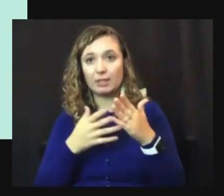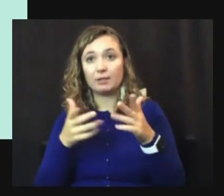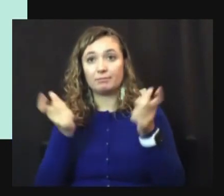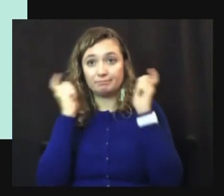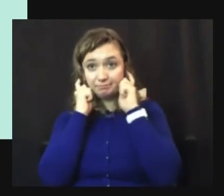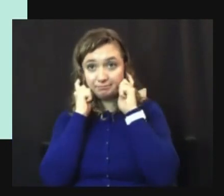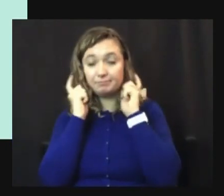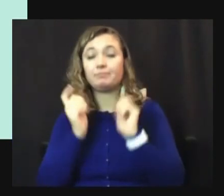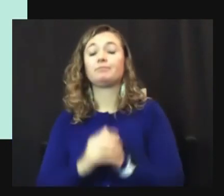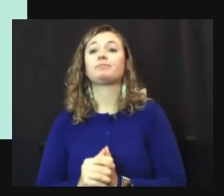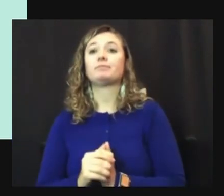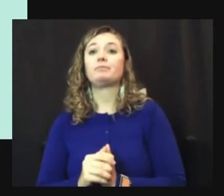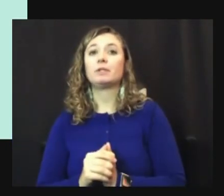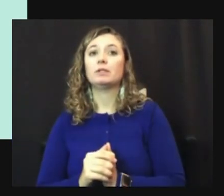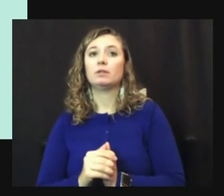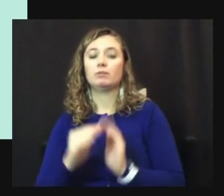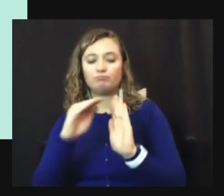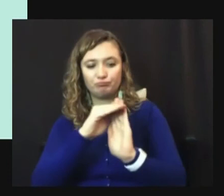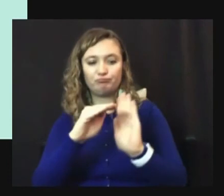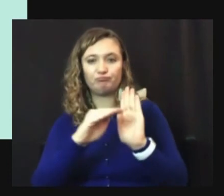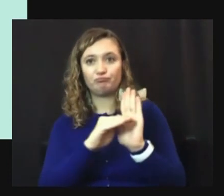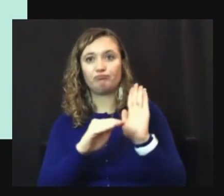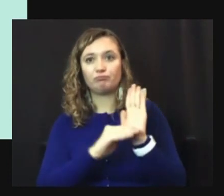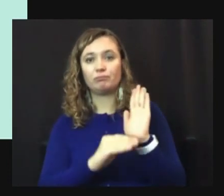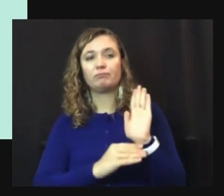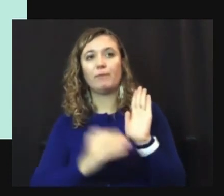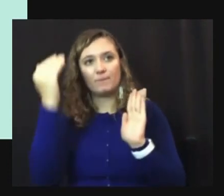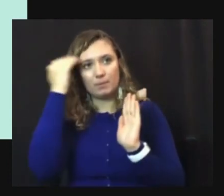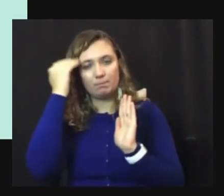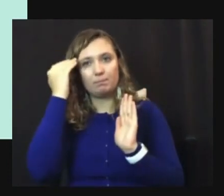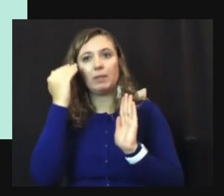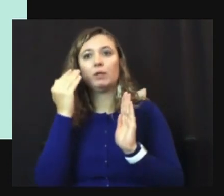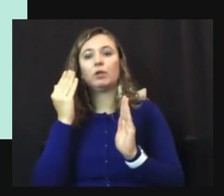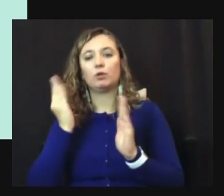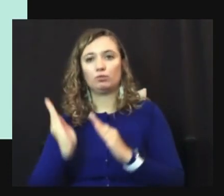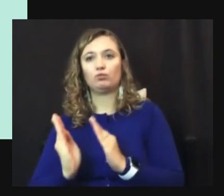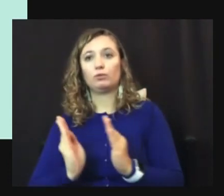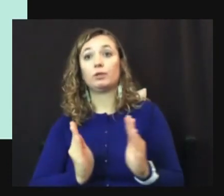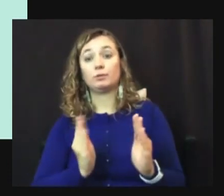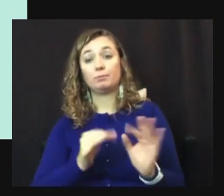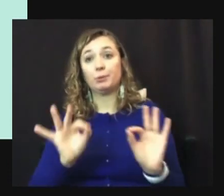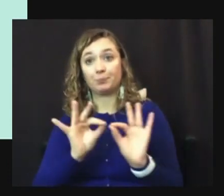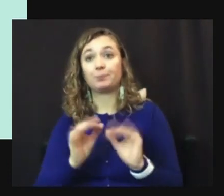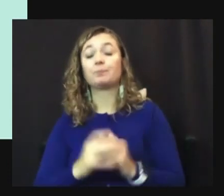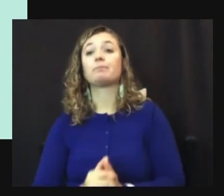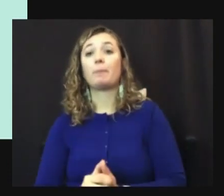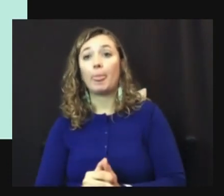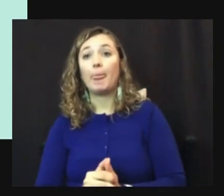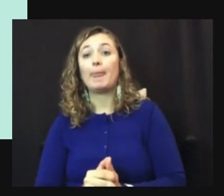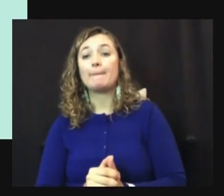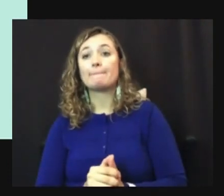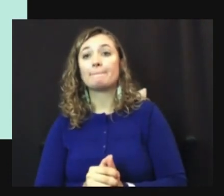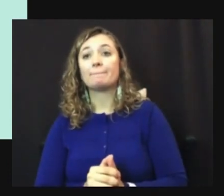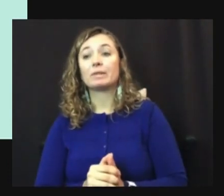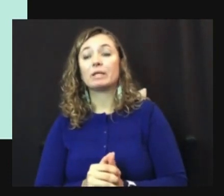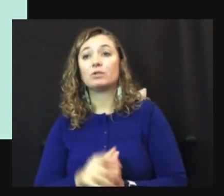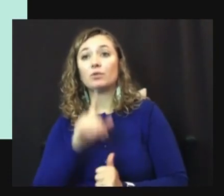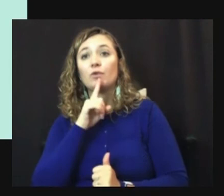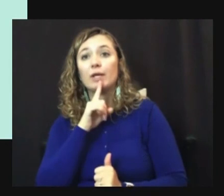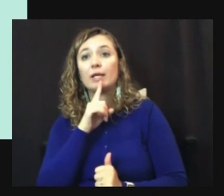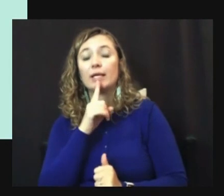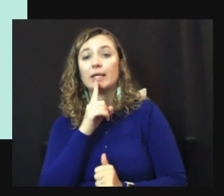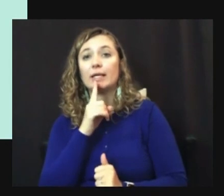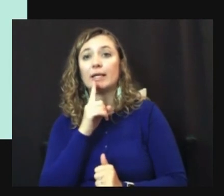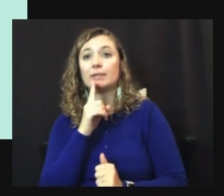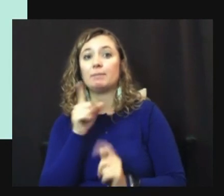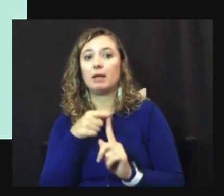specific set of songs that are going to be familiar and in the same order. And also it's a way of bringing a safe other person into a